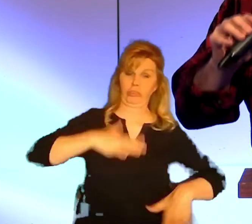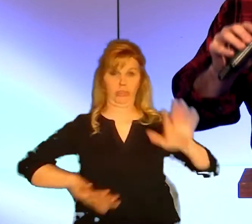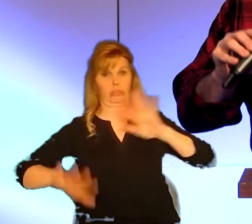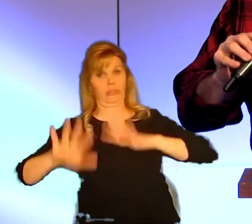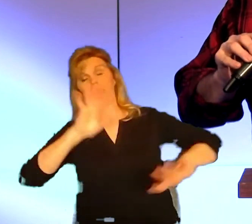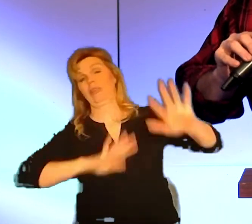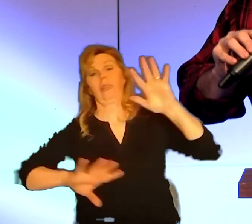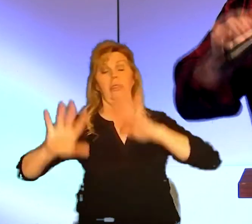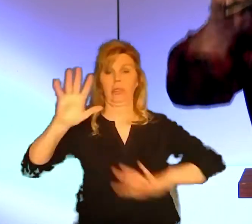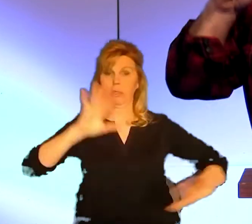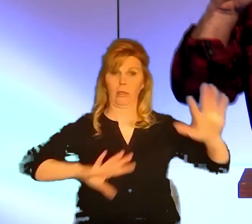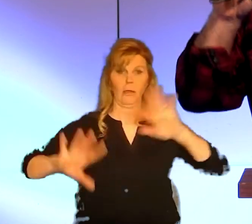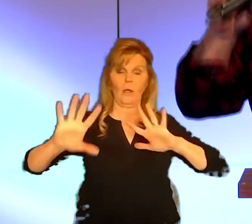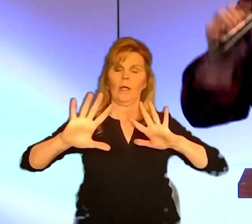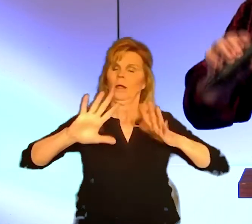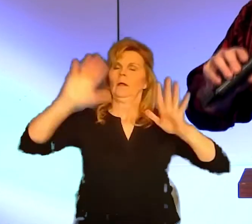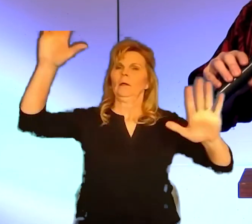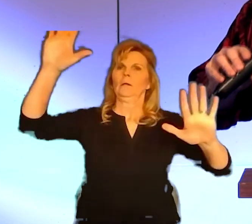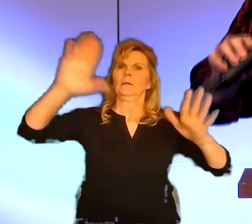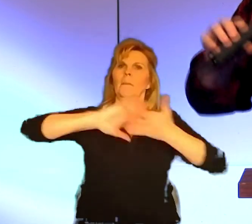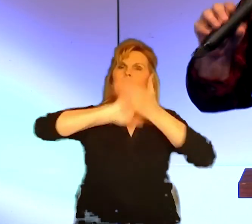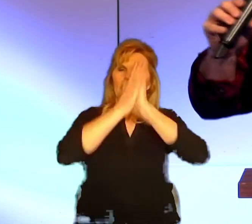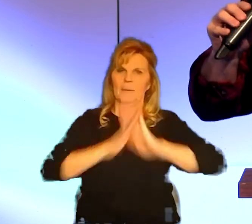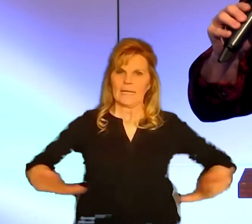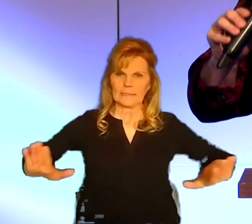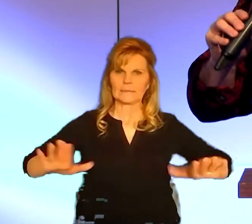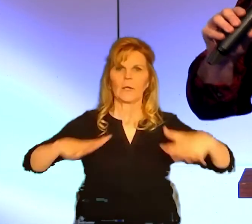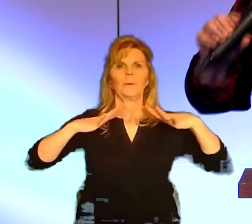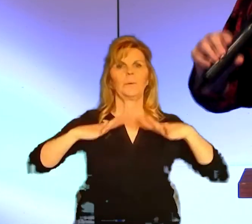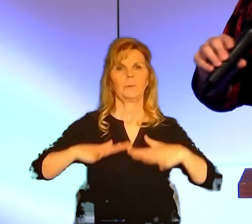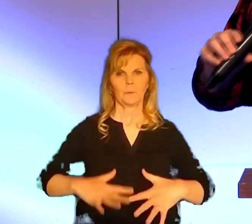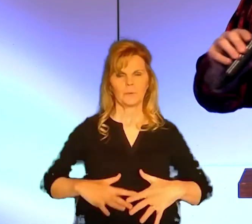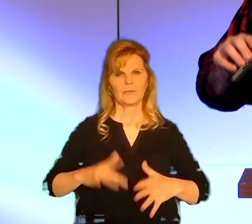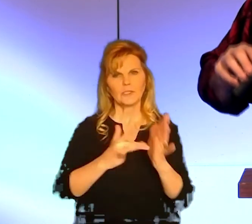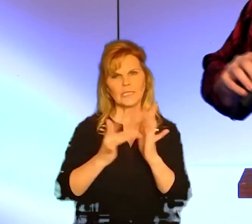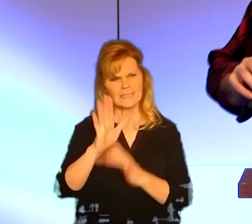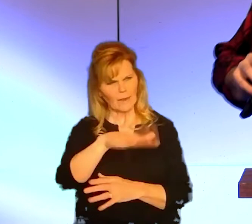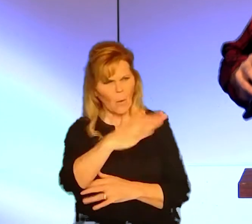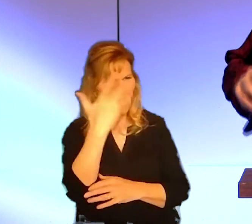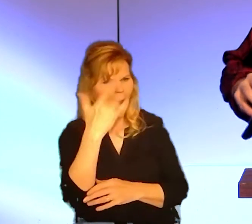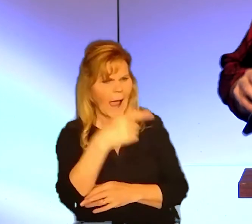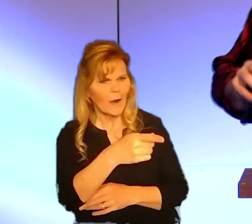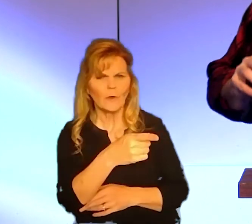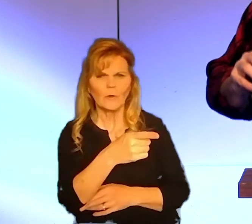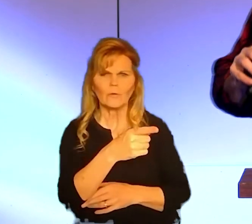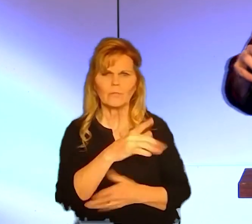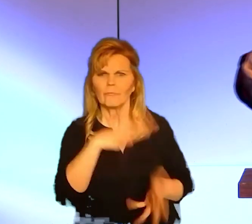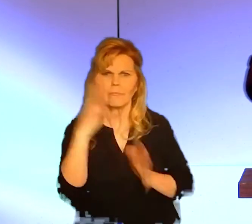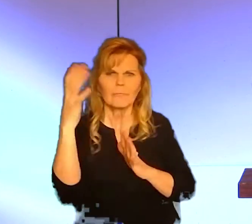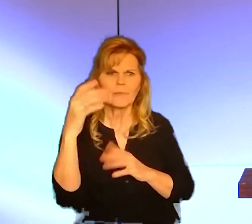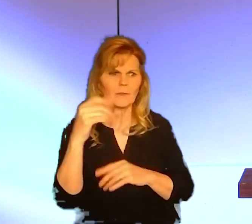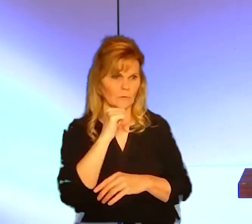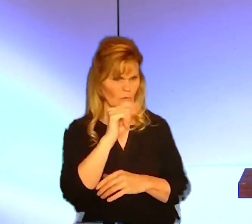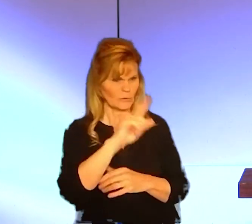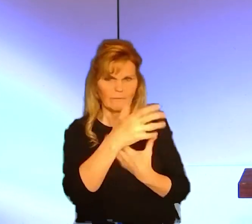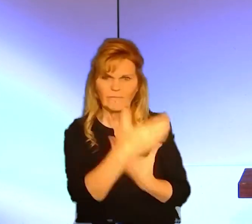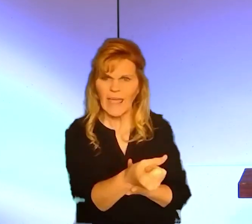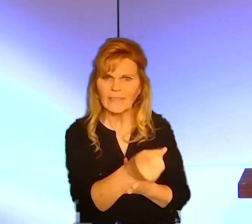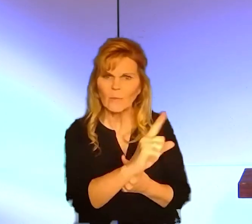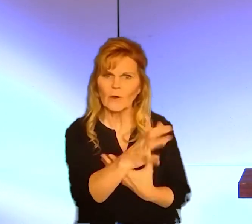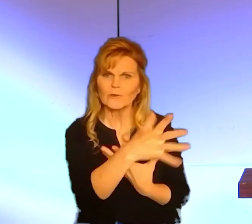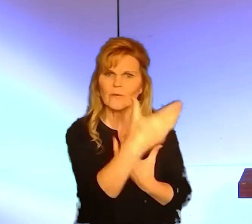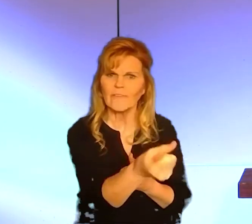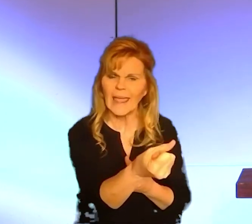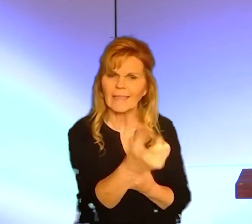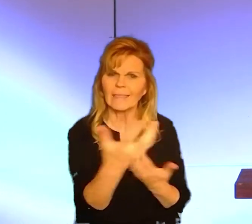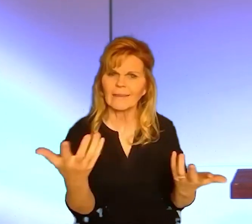He's like, why are you tripping? Why are you so afraid? Don't you have faith? Don't you have faith?